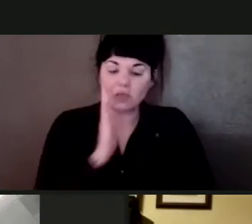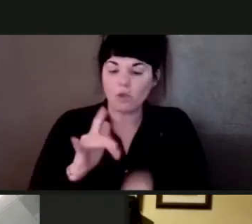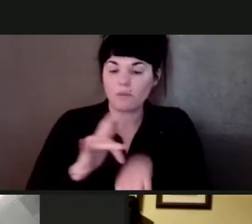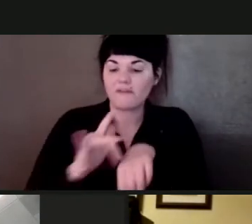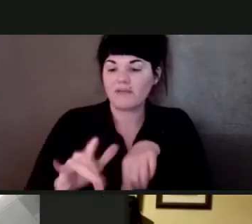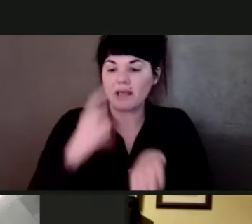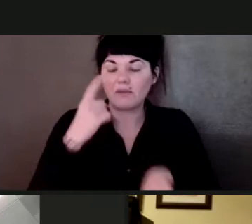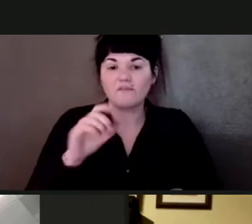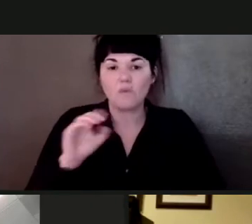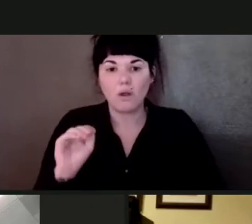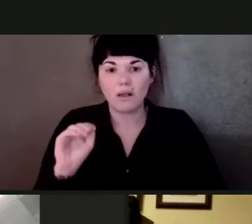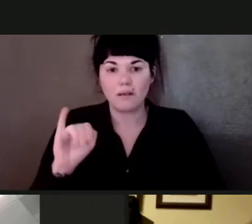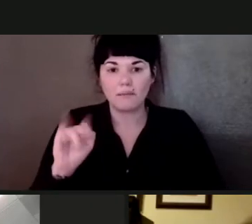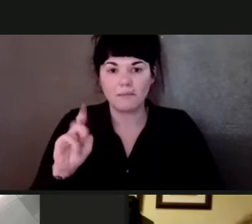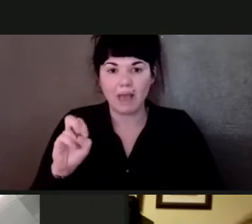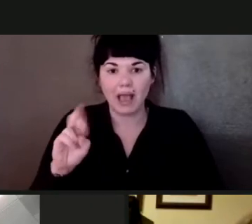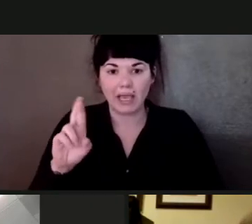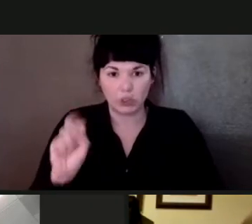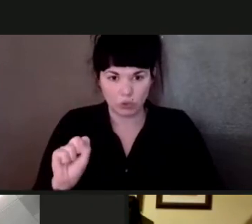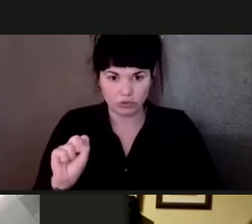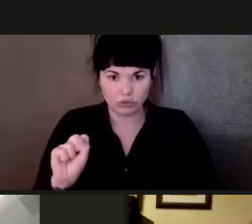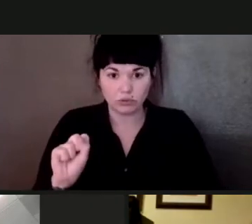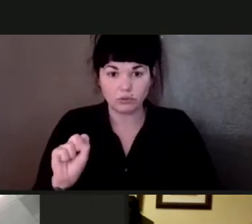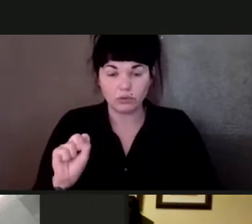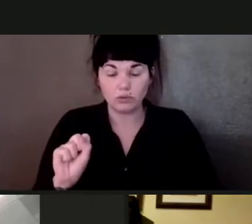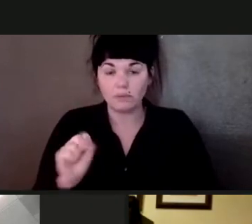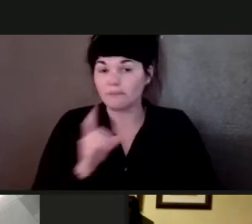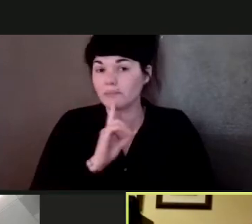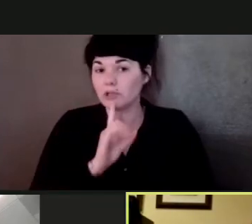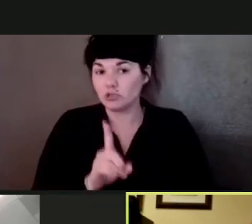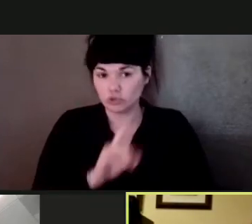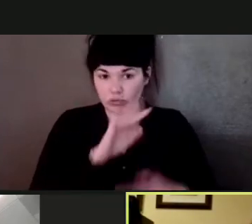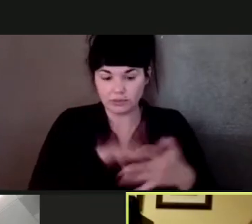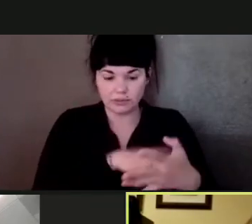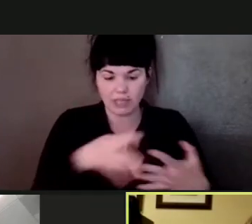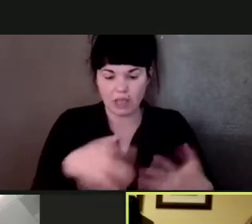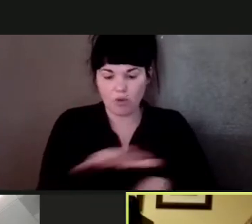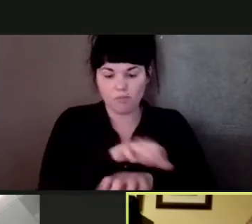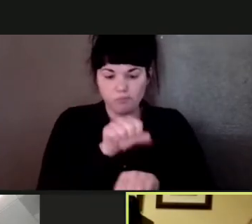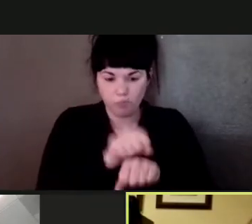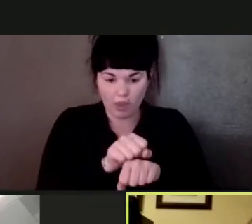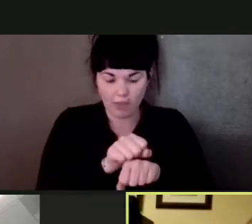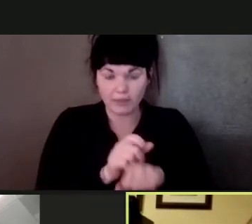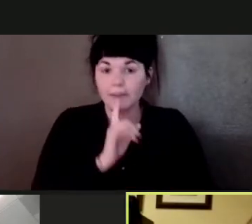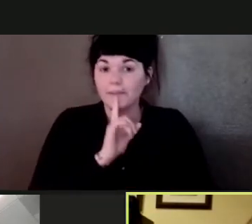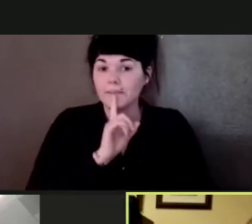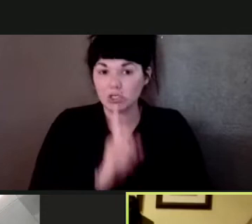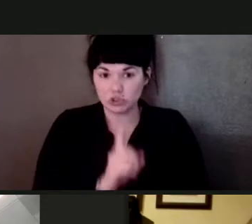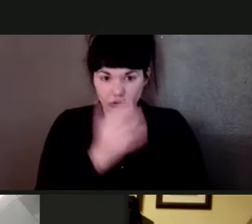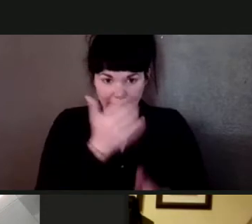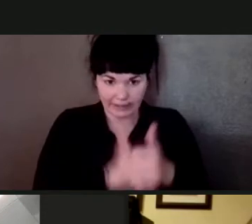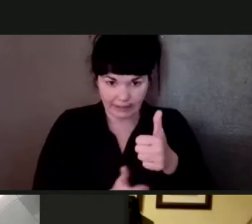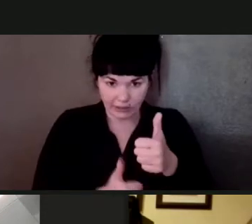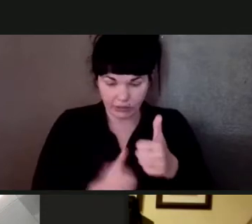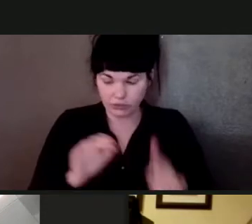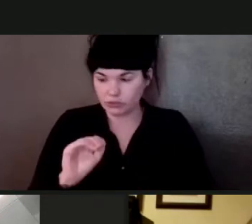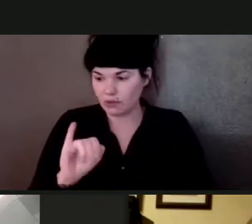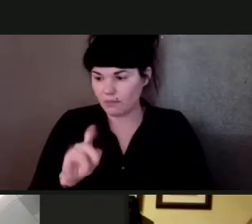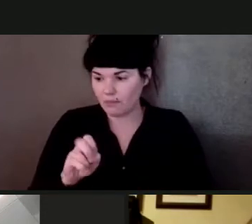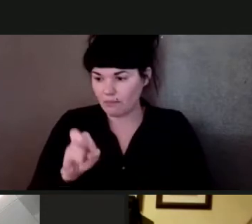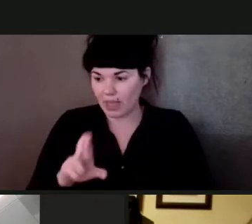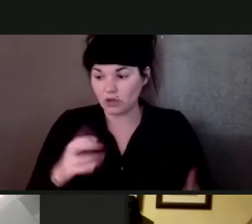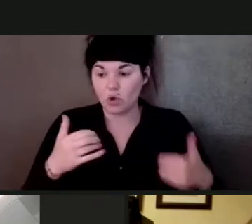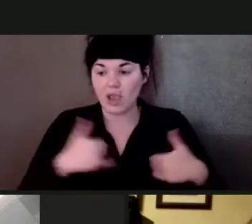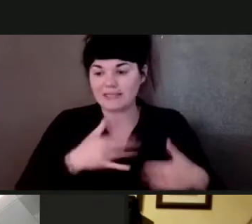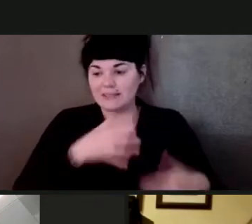reminders to make an appointment, make sure that every minor is accompanied by a parent or guardian with ID. You have a signed consent